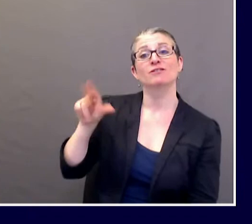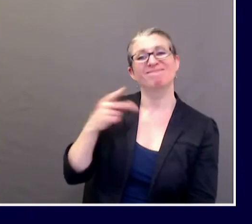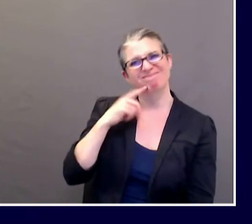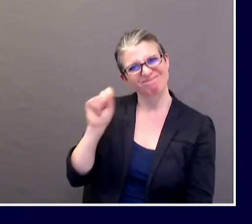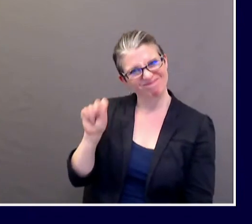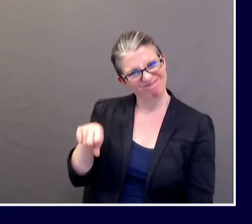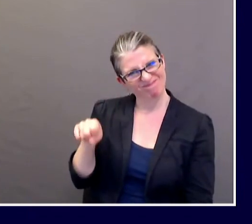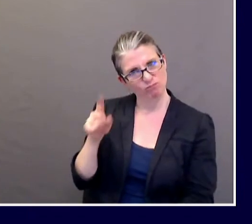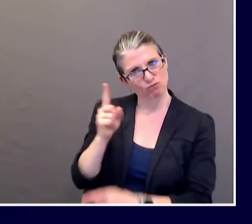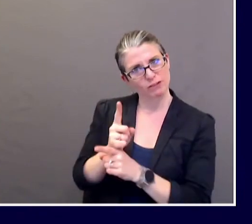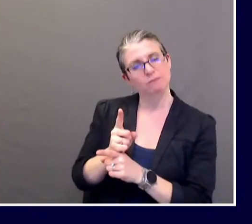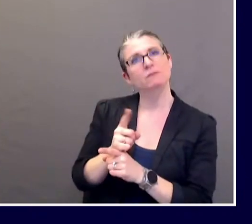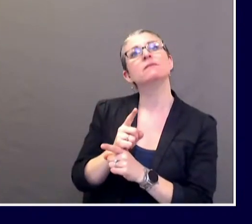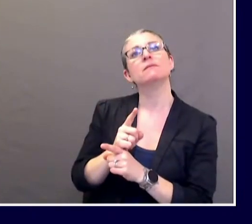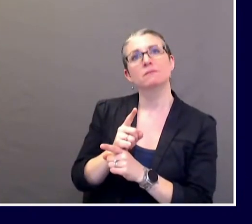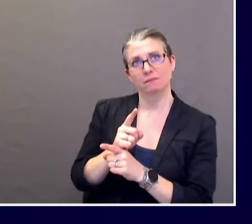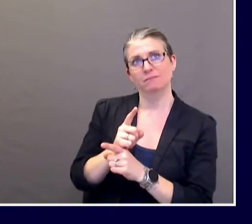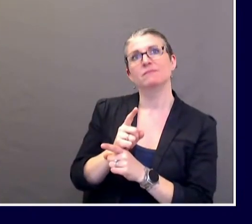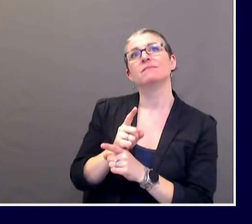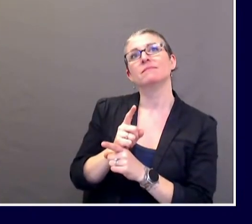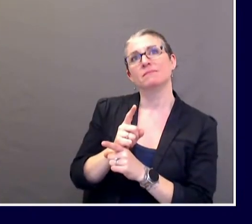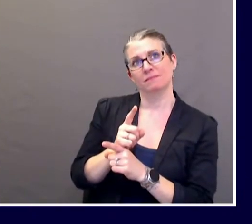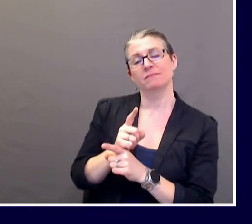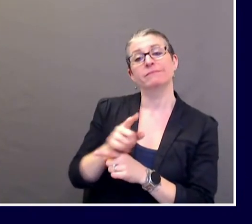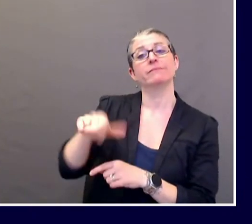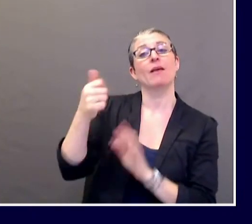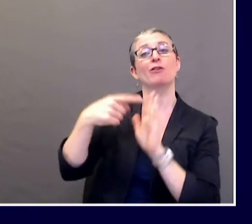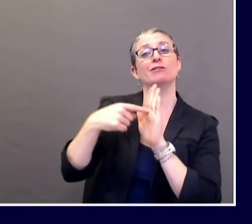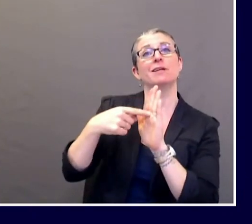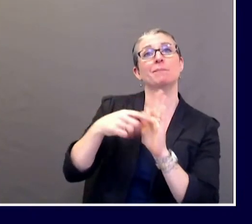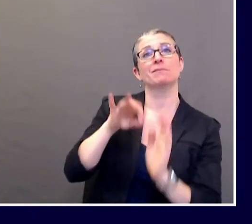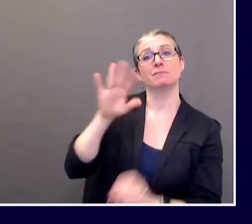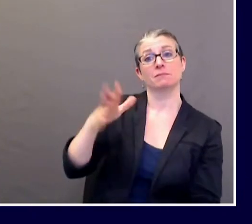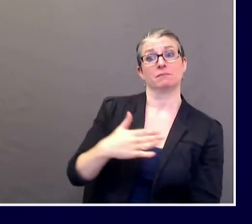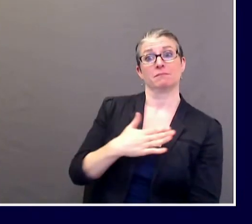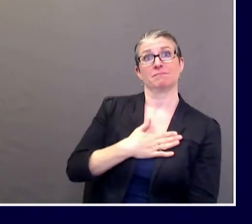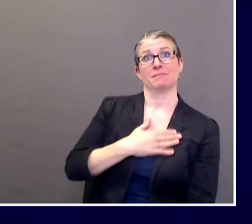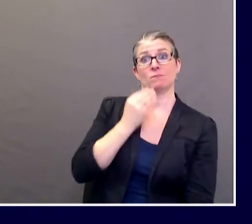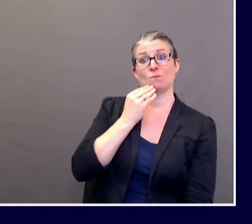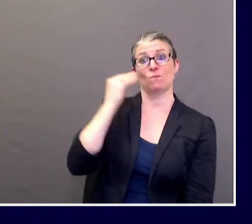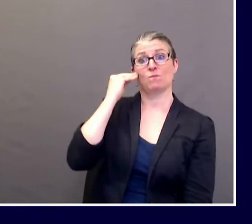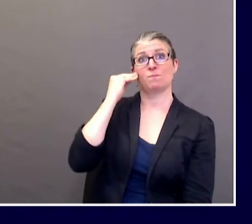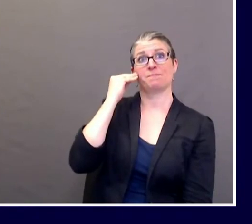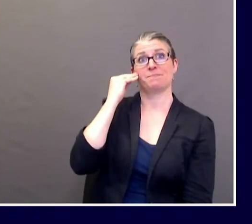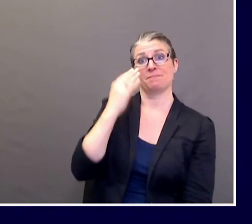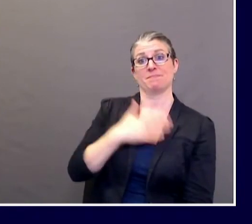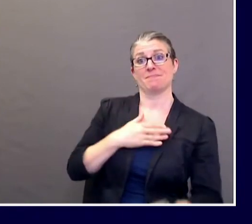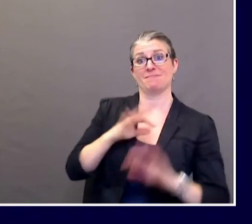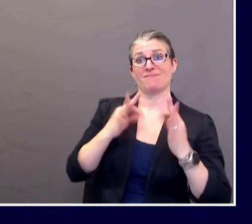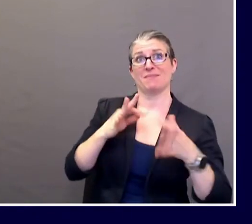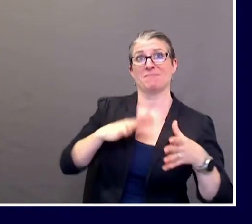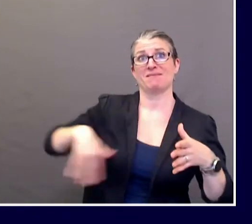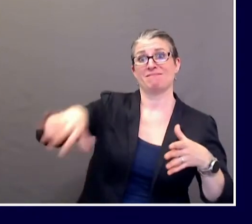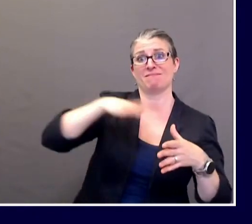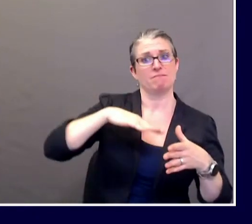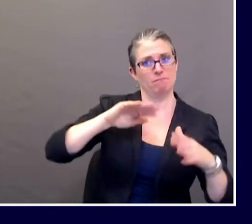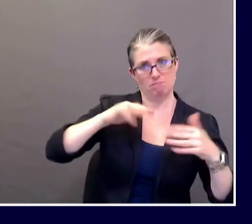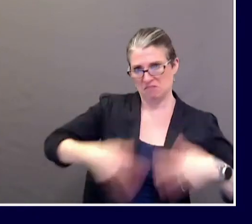over who are fully vaccinated in a private residence where for sure and you can ask. But in a workplace, those things are not so